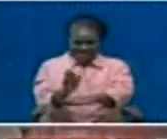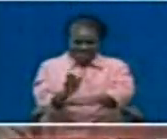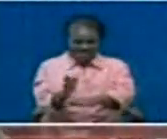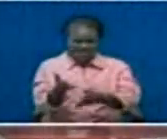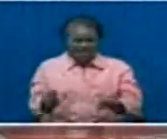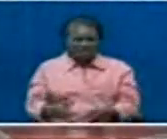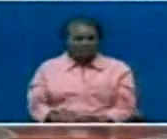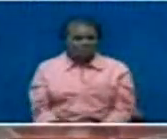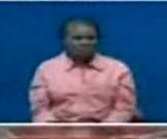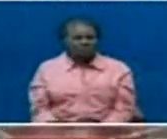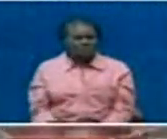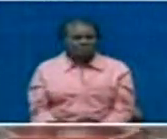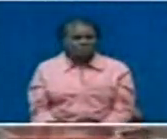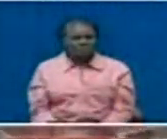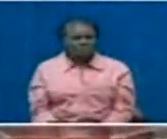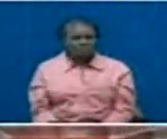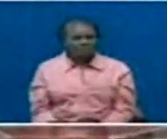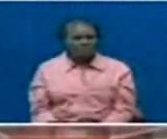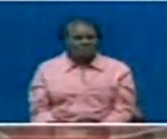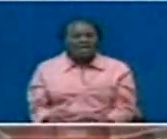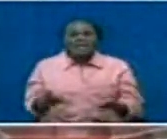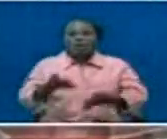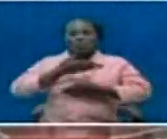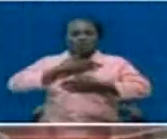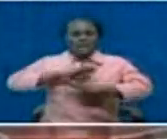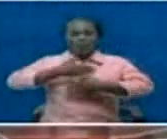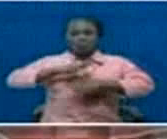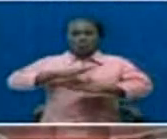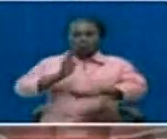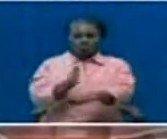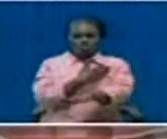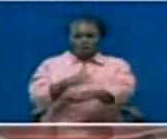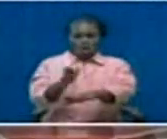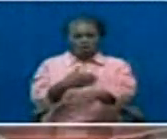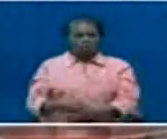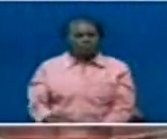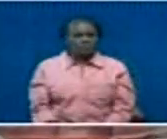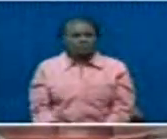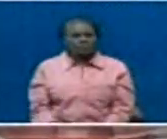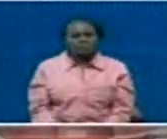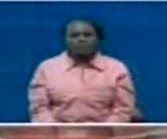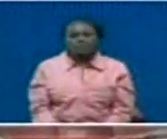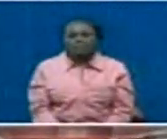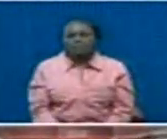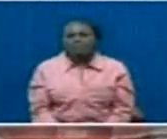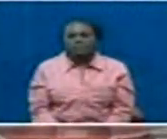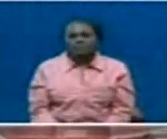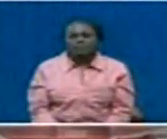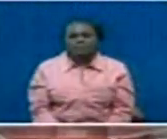Karibuni. Okay. Aya. Okay. Imbeni. Aya, that's aya. Into go roll my